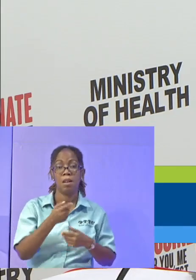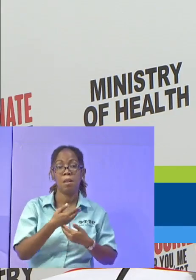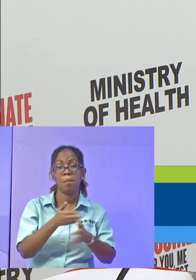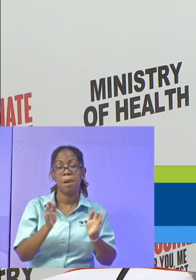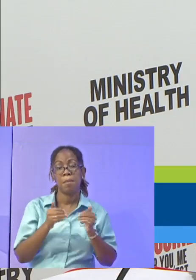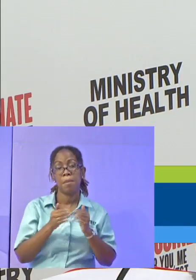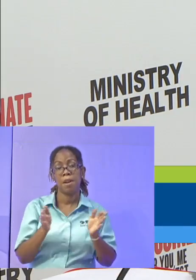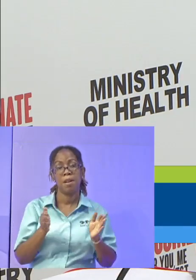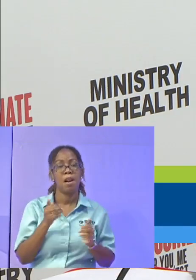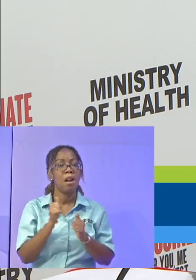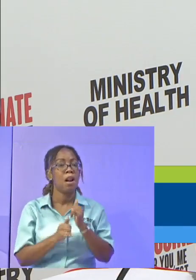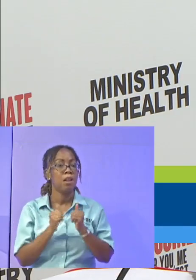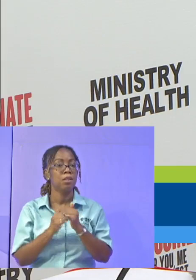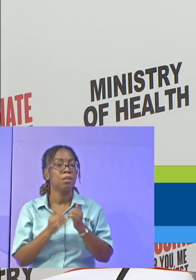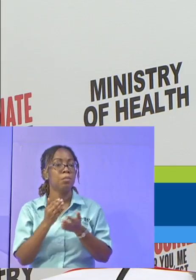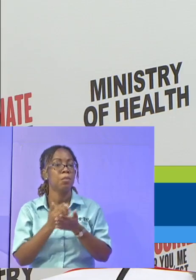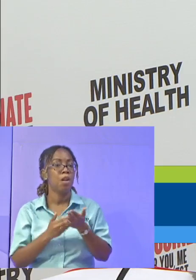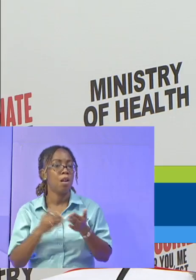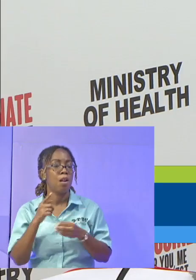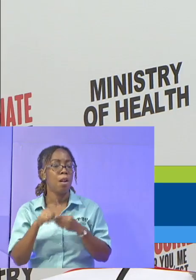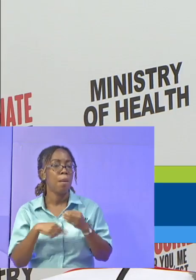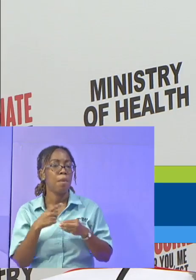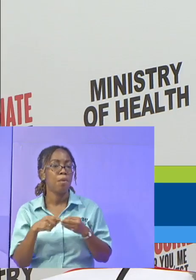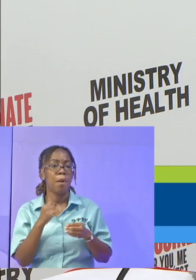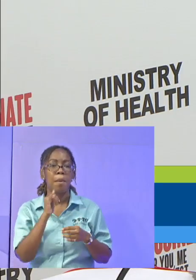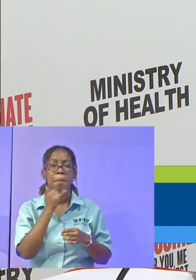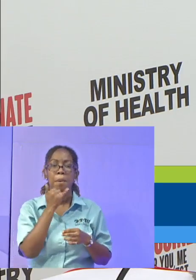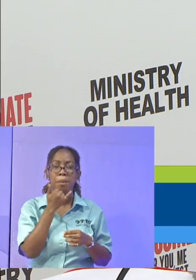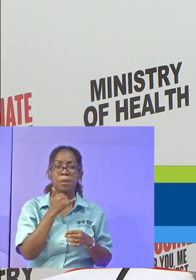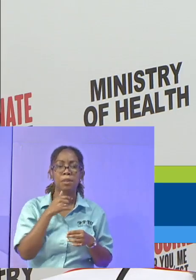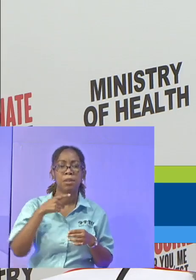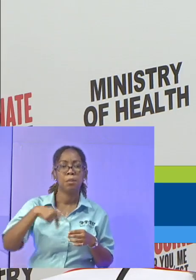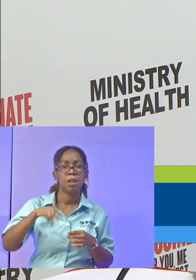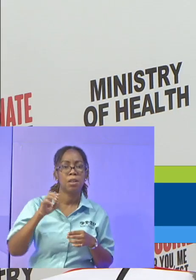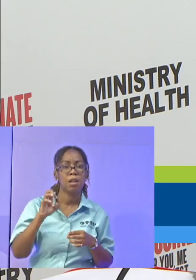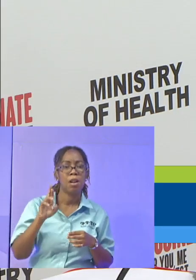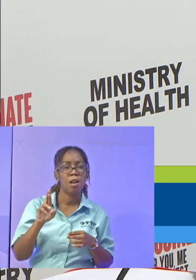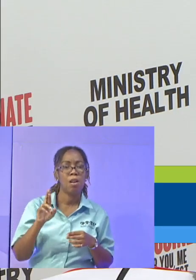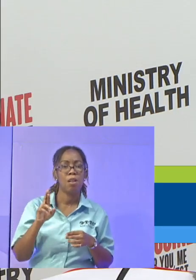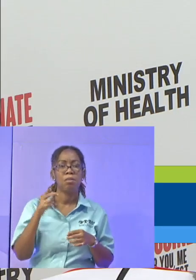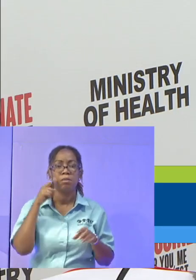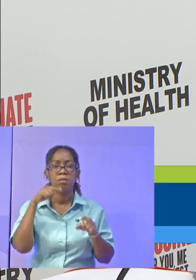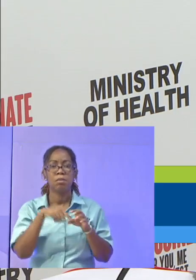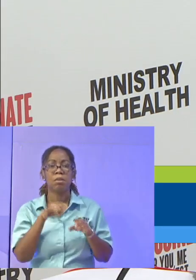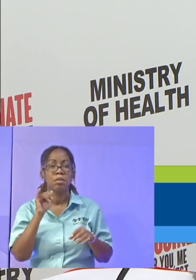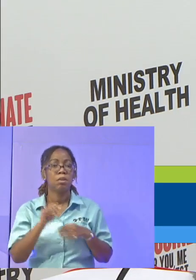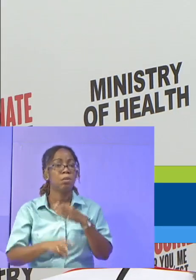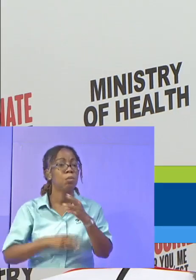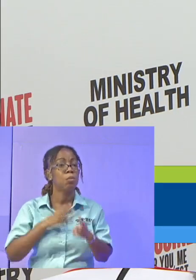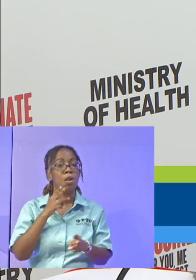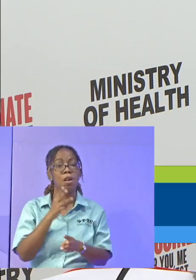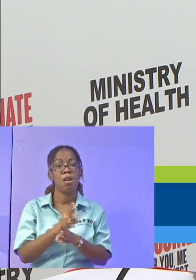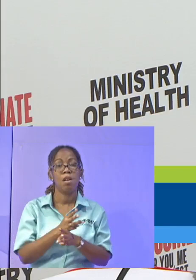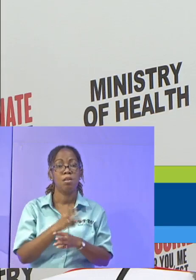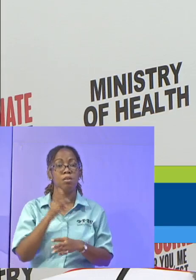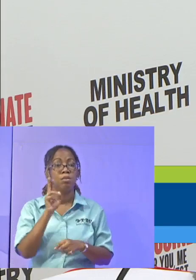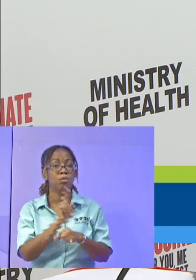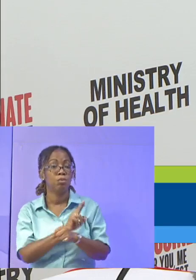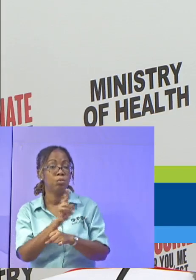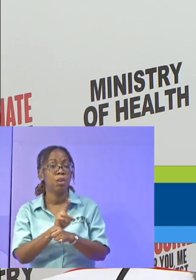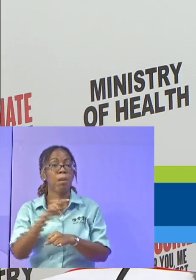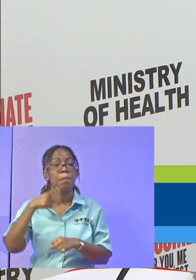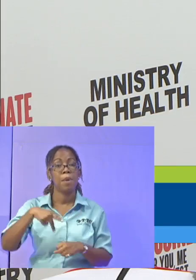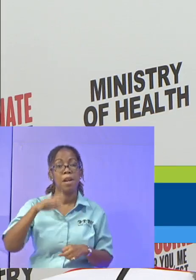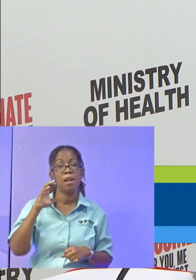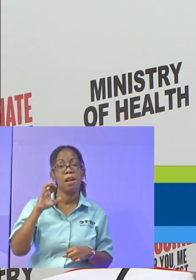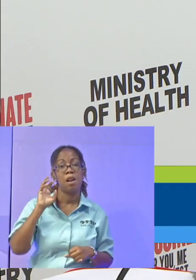that you said about there's a flaw with the PCR testing. PCR testing is the gold standard for diagnosis of COVID-19. It is very sensitive